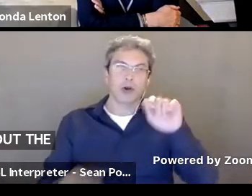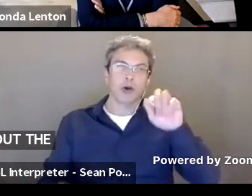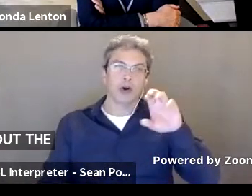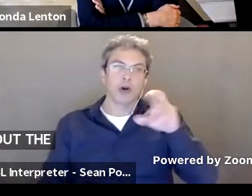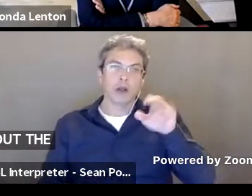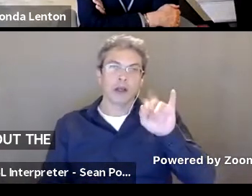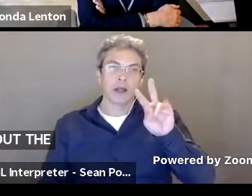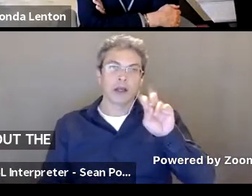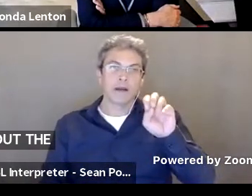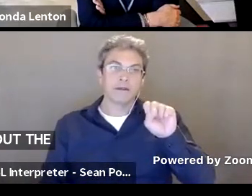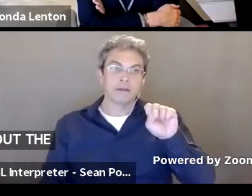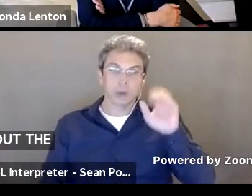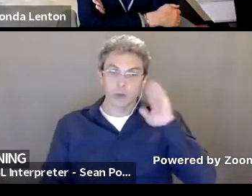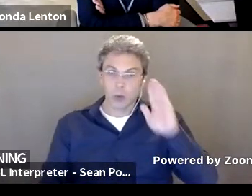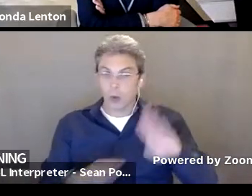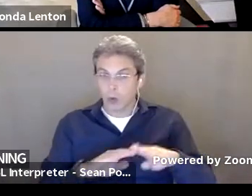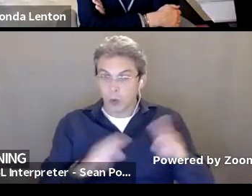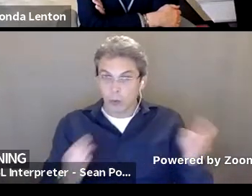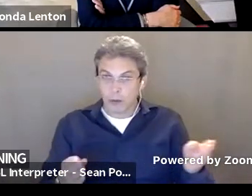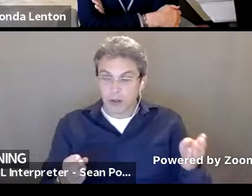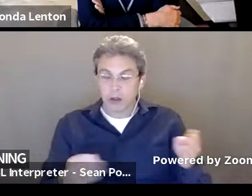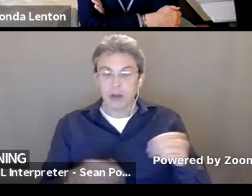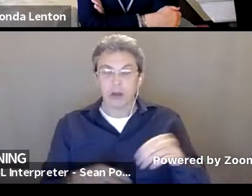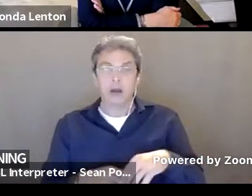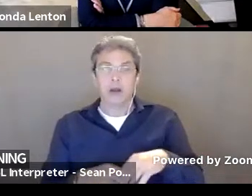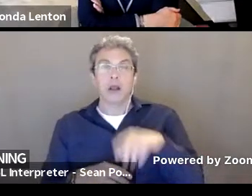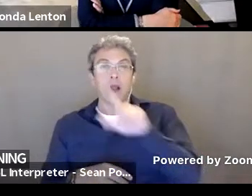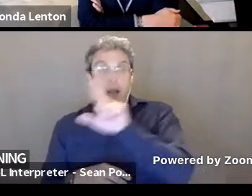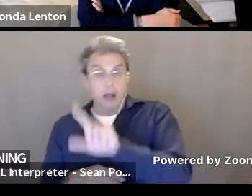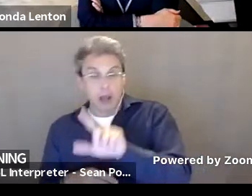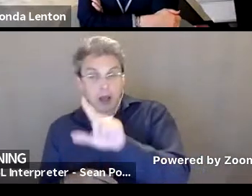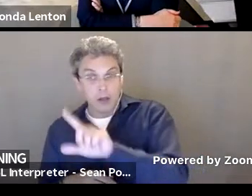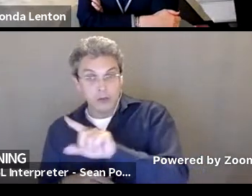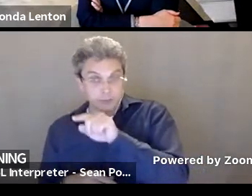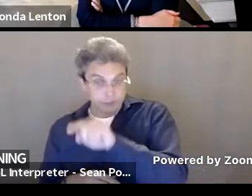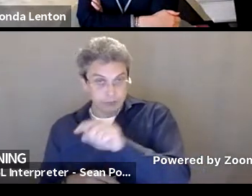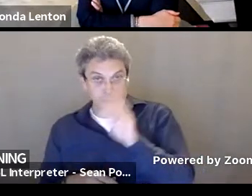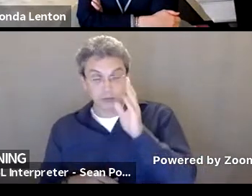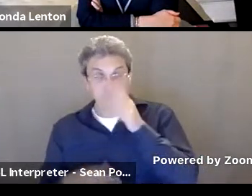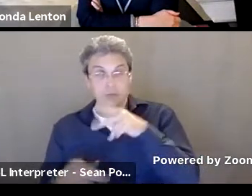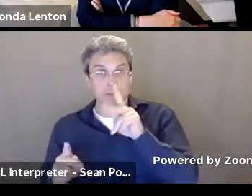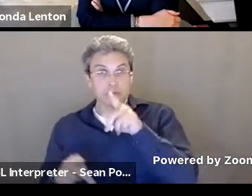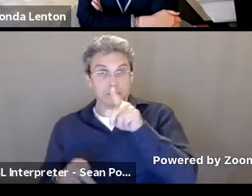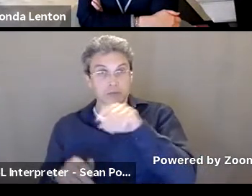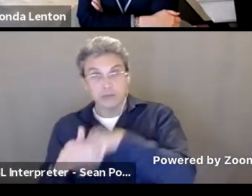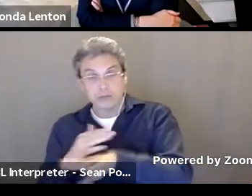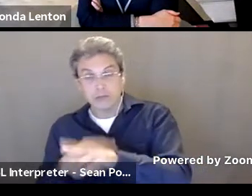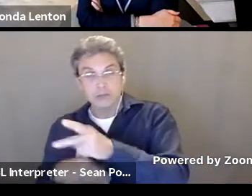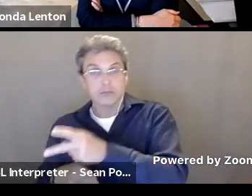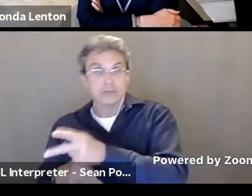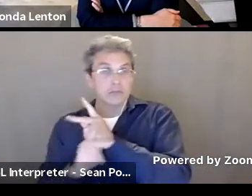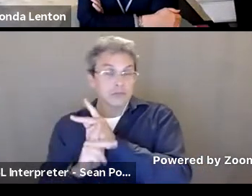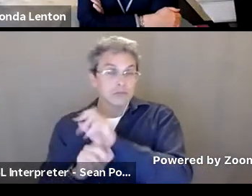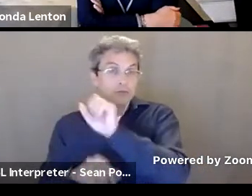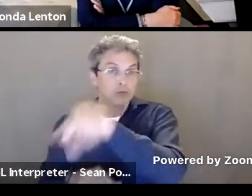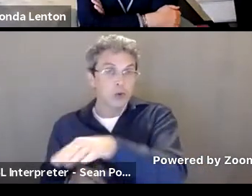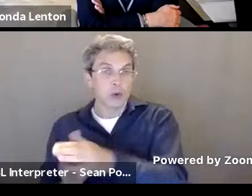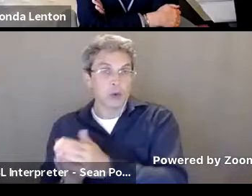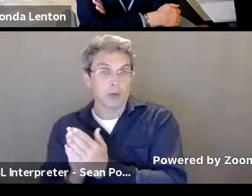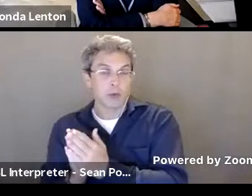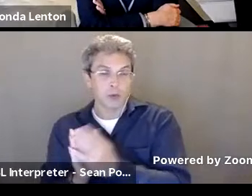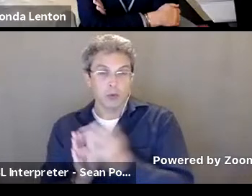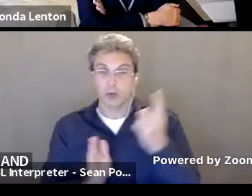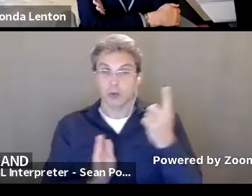as well as whether the library will allow you to return and take out books. This particular student